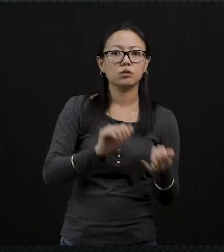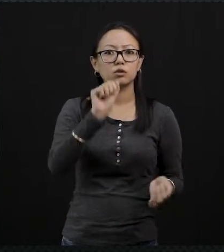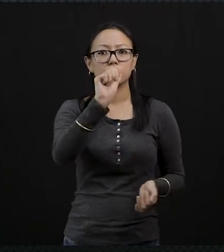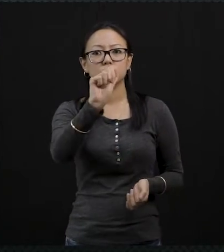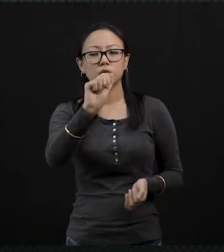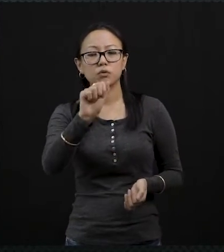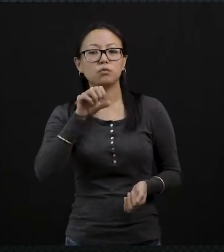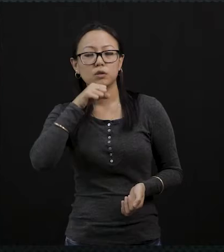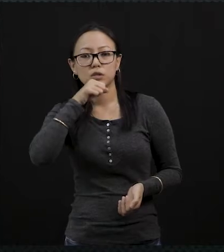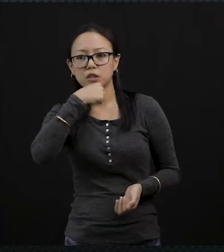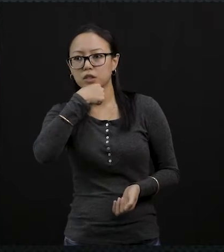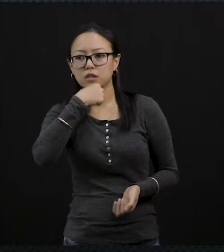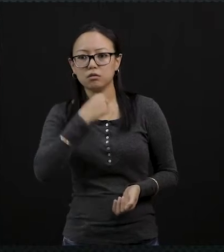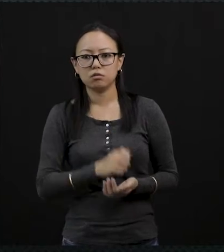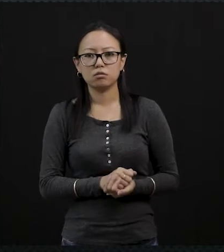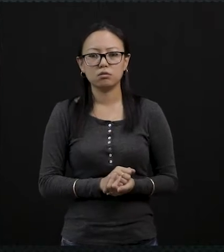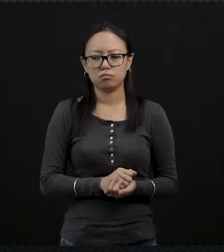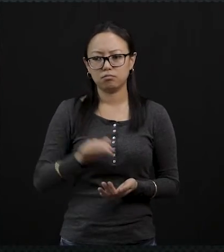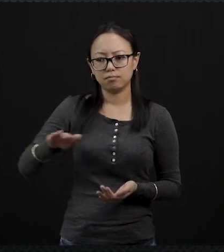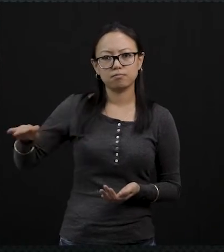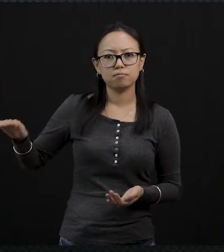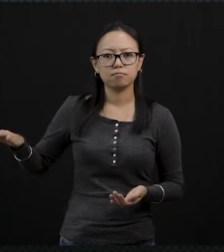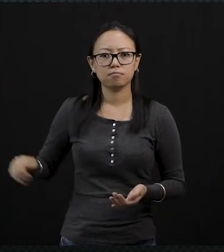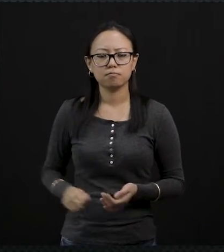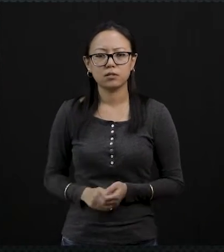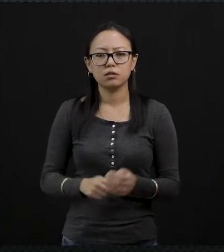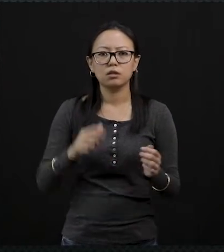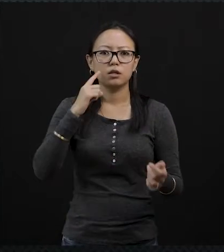injured. They are getting seriously injured